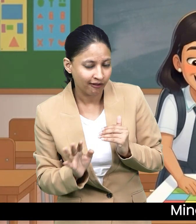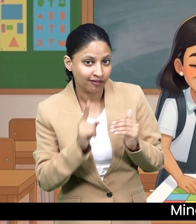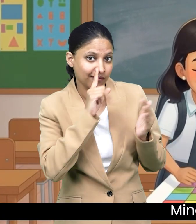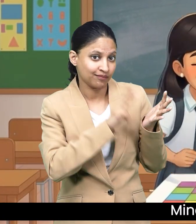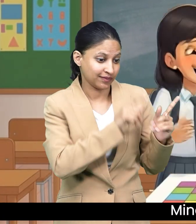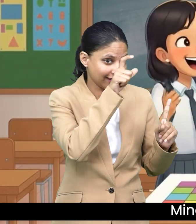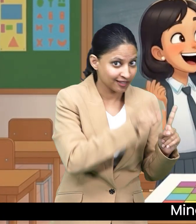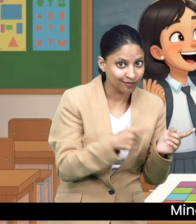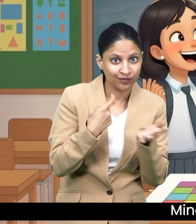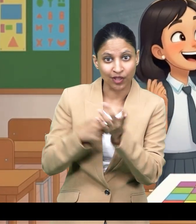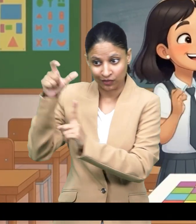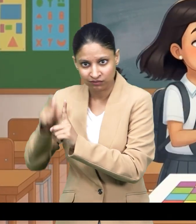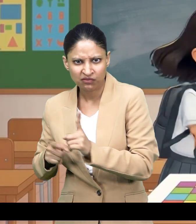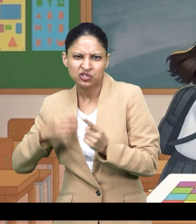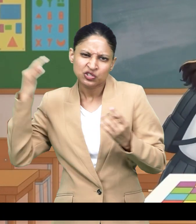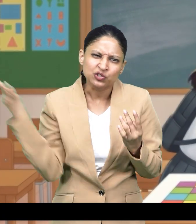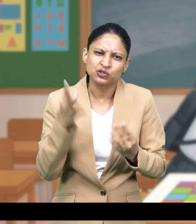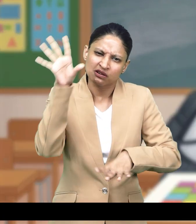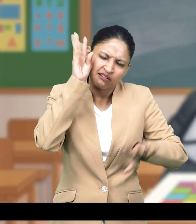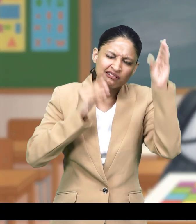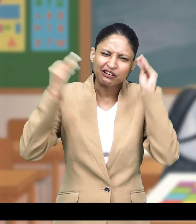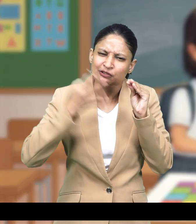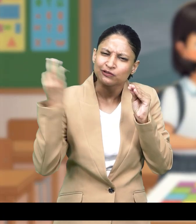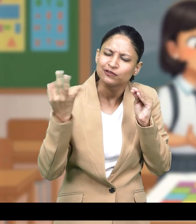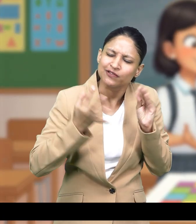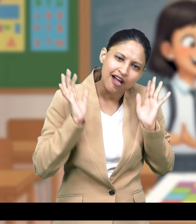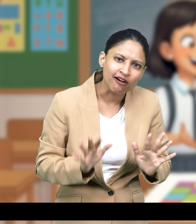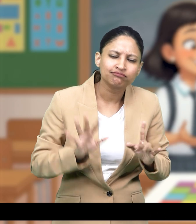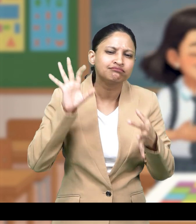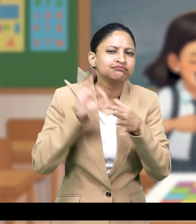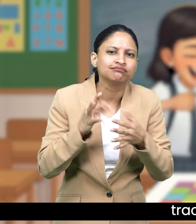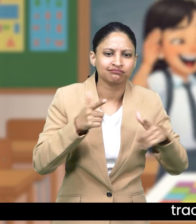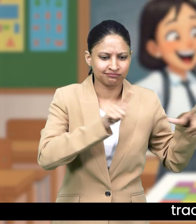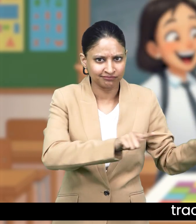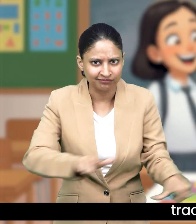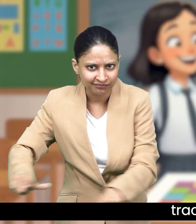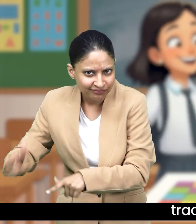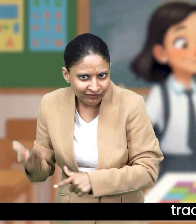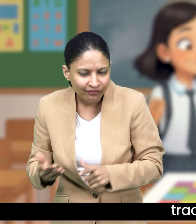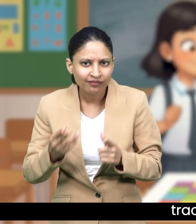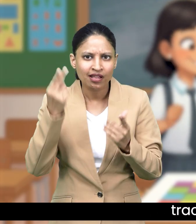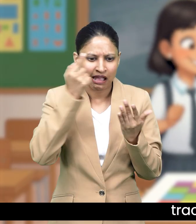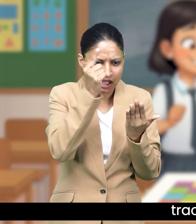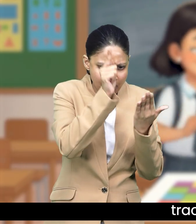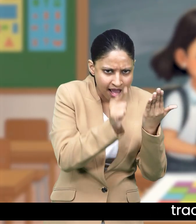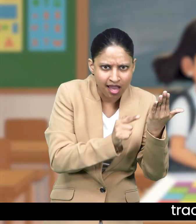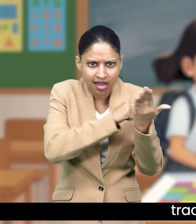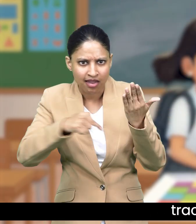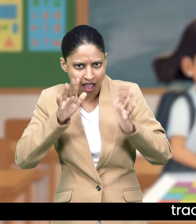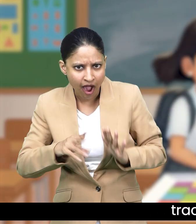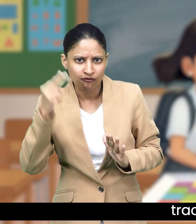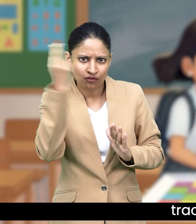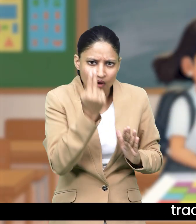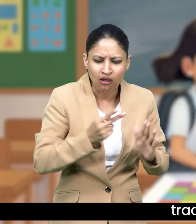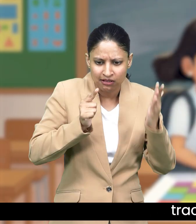Raju will explore even more, like tiling, tracing, and drawing